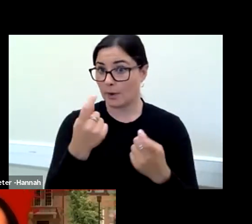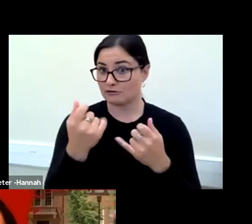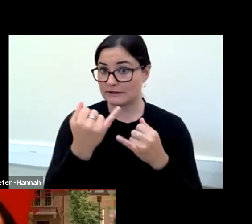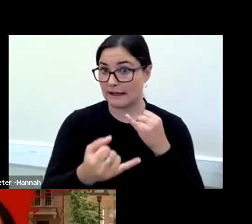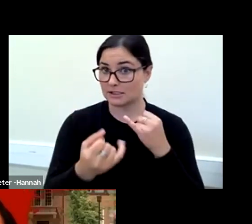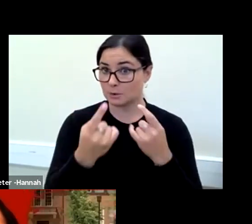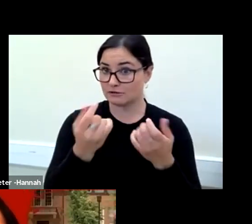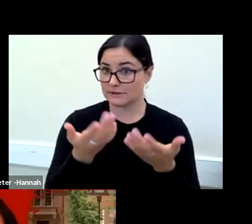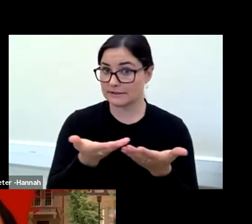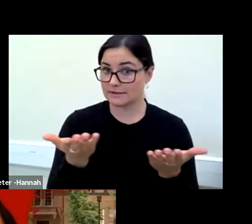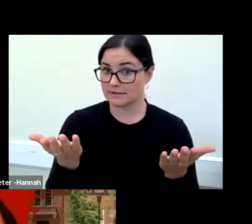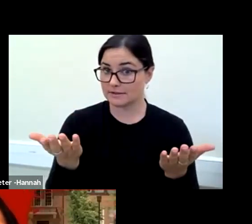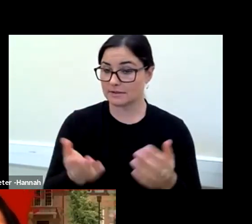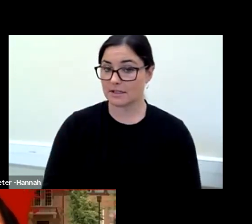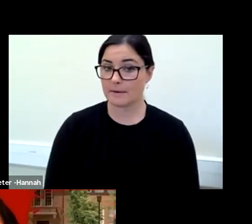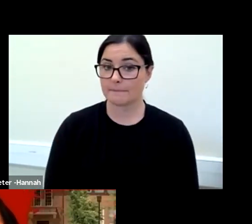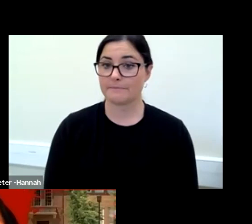questions?